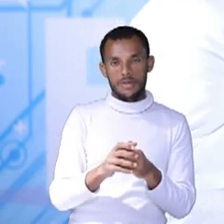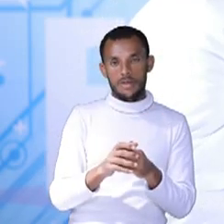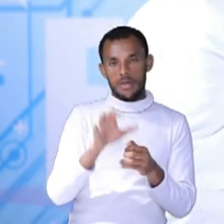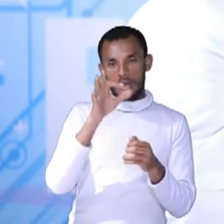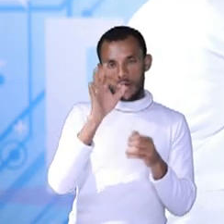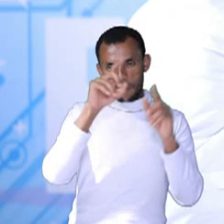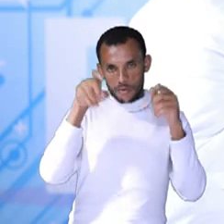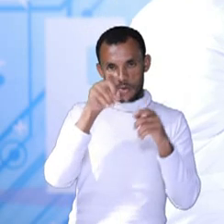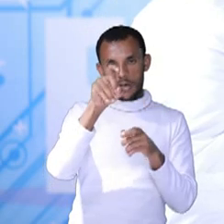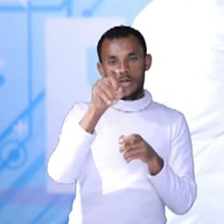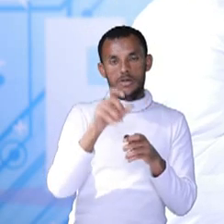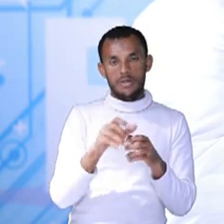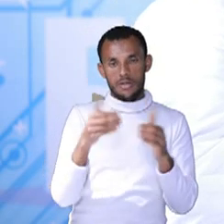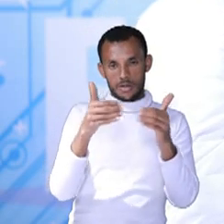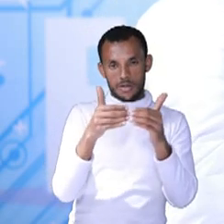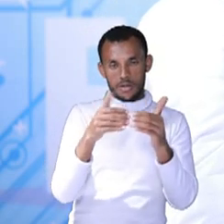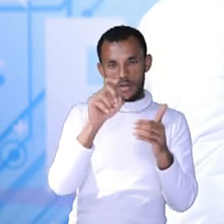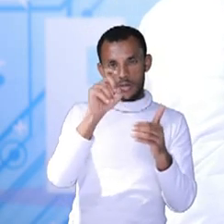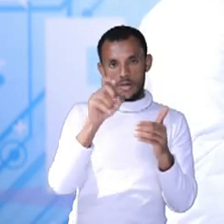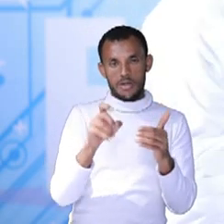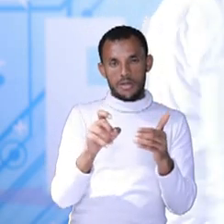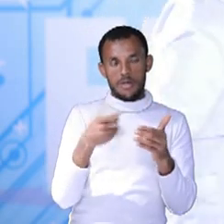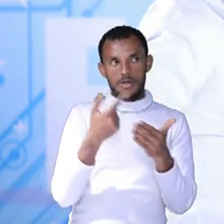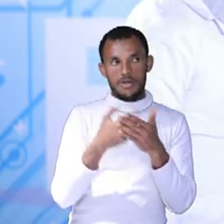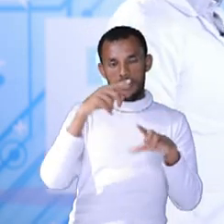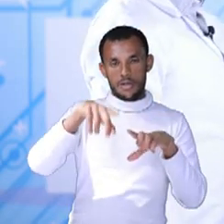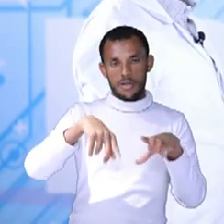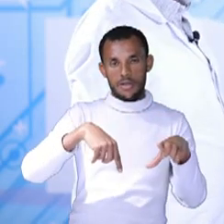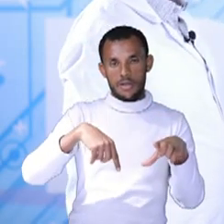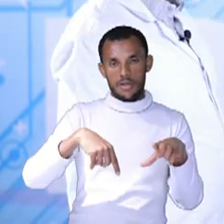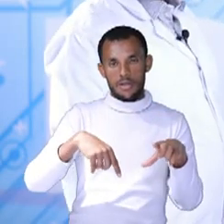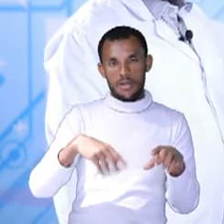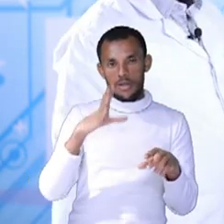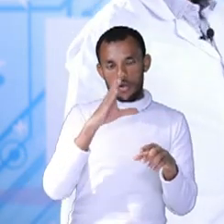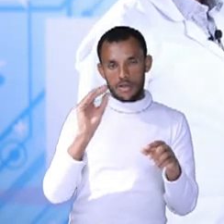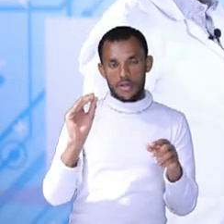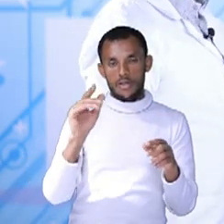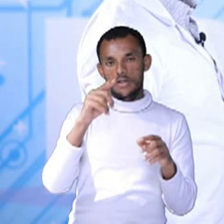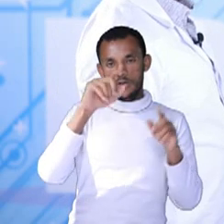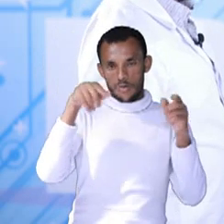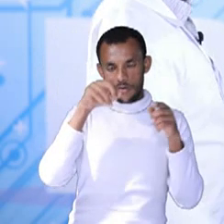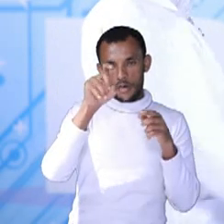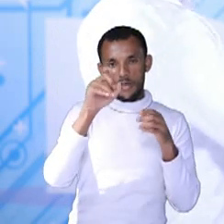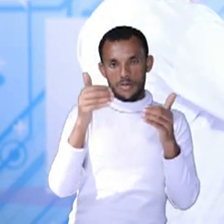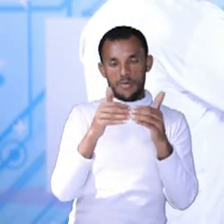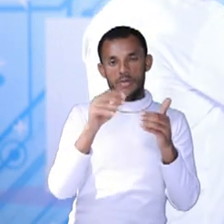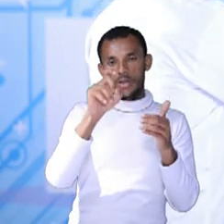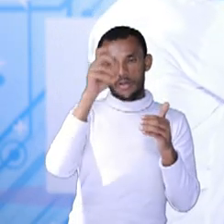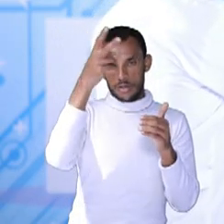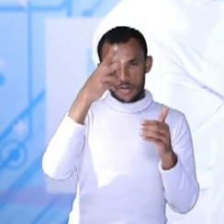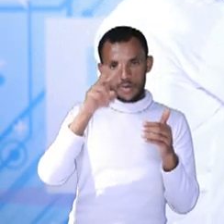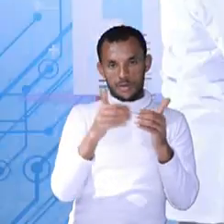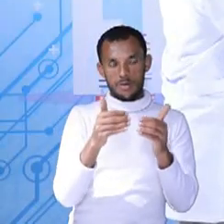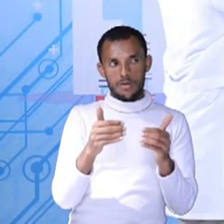f of x is equal to x is this line, and g of x is equal to x